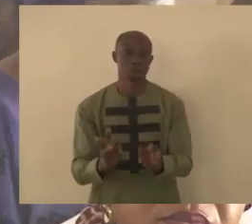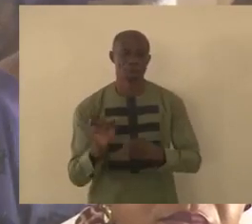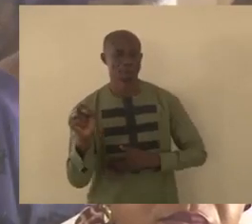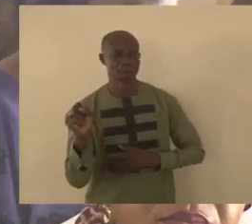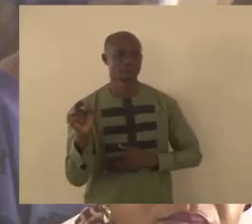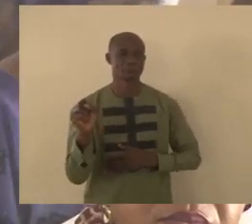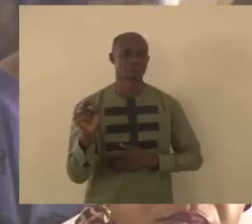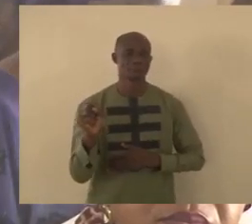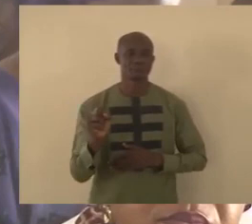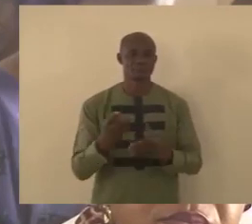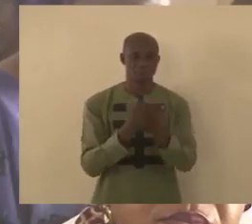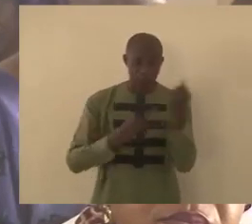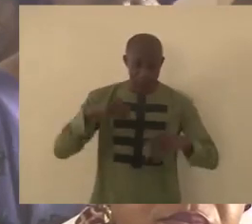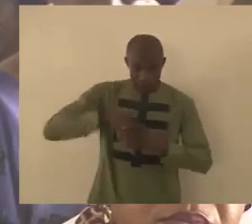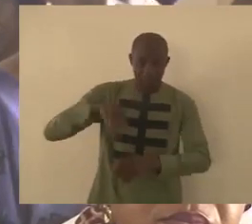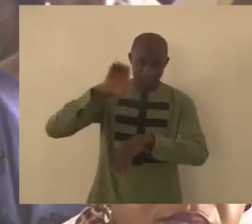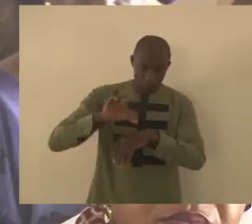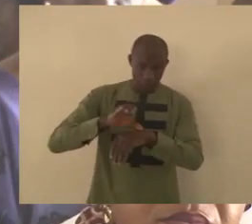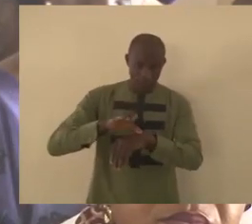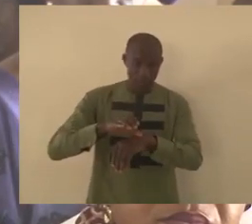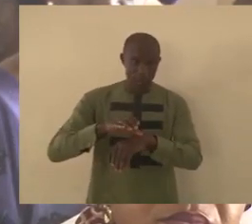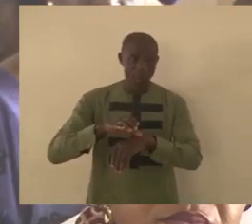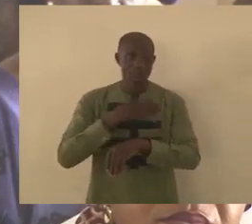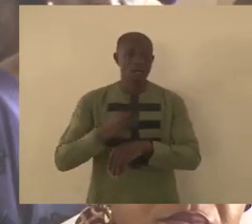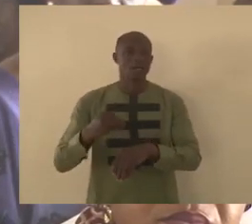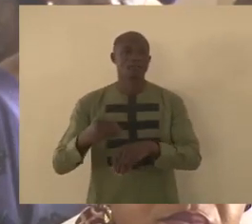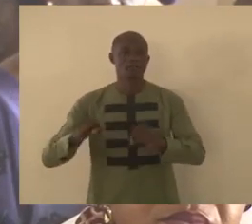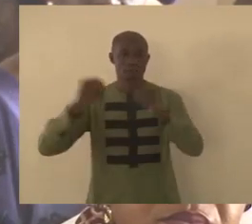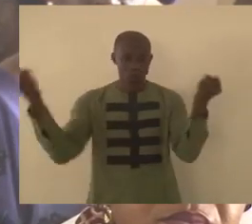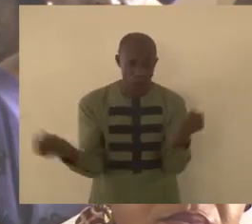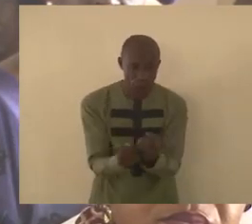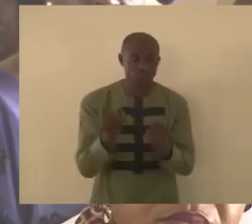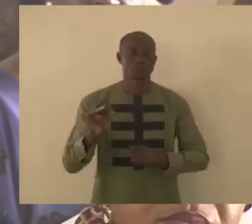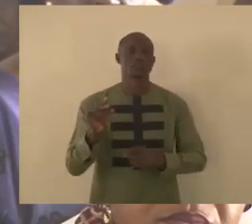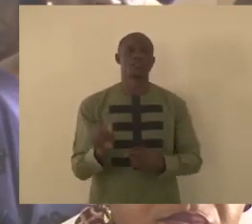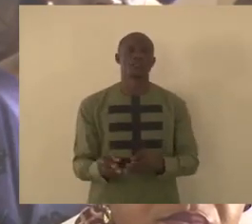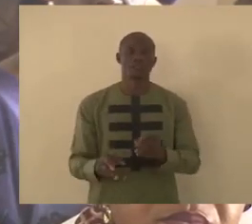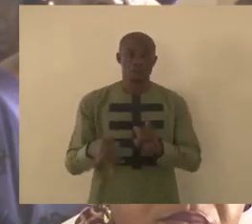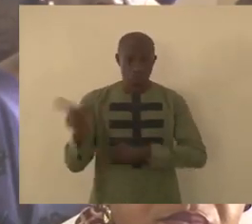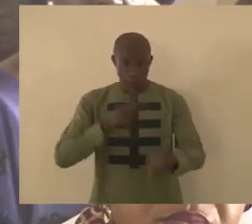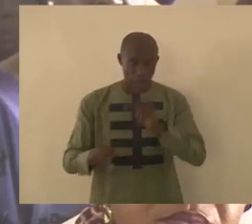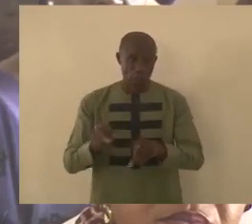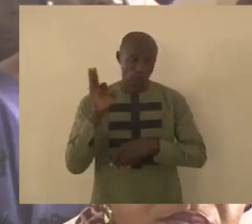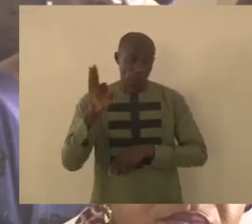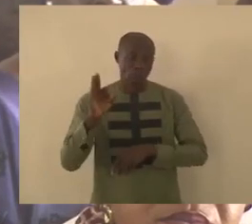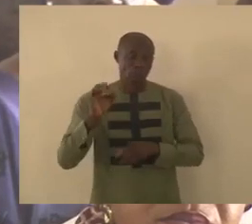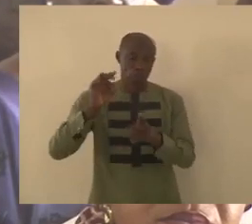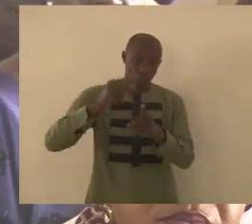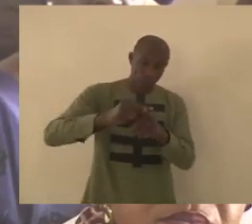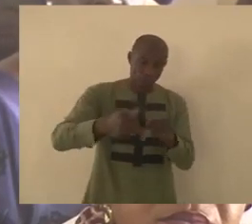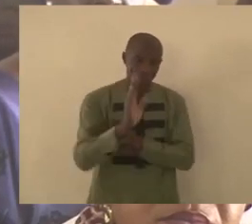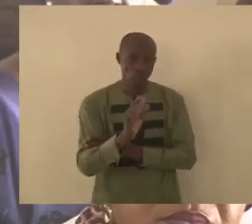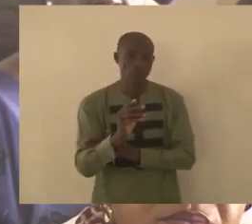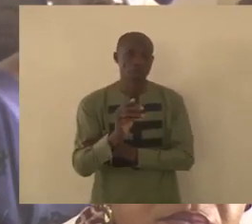many ways, both inside the church and in the social media, people are twisting the word of God to suit